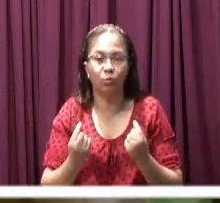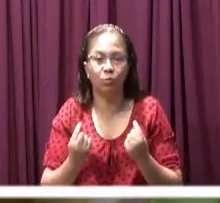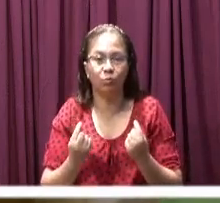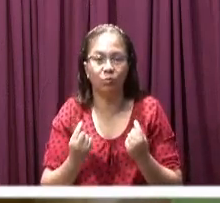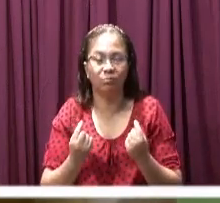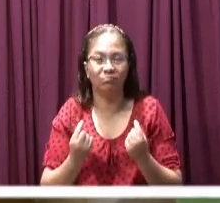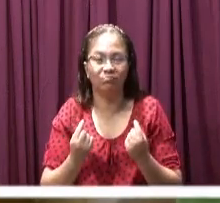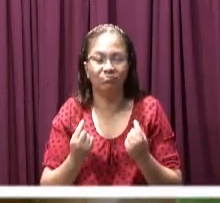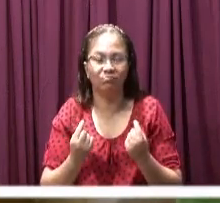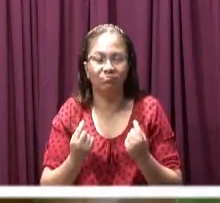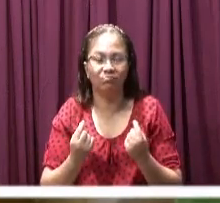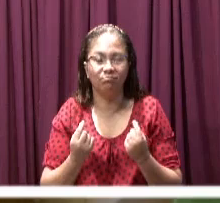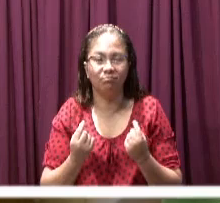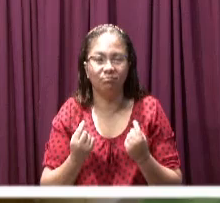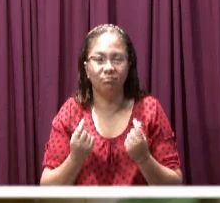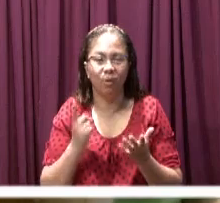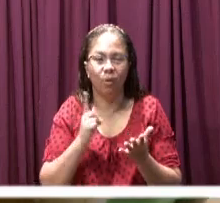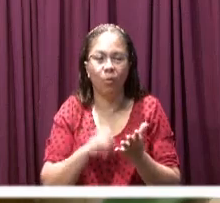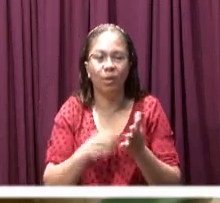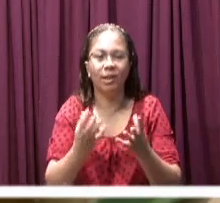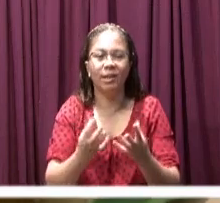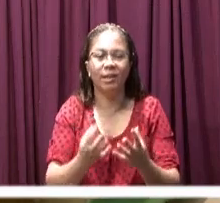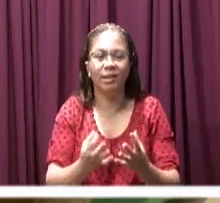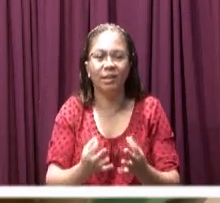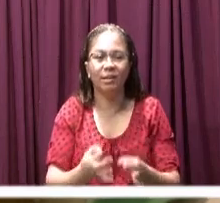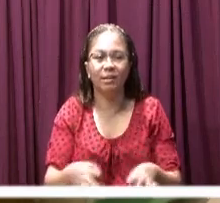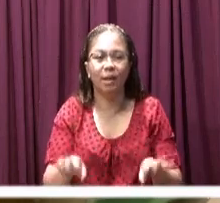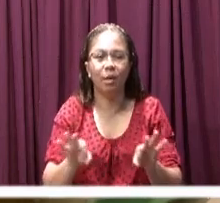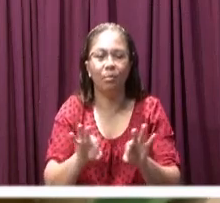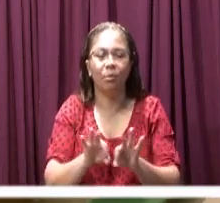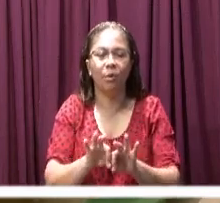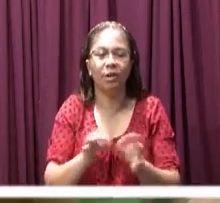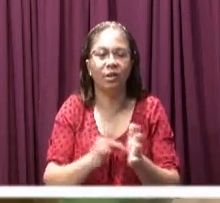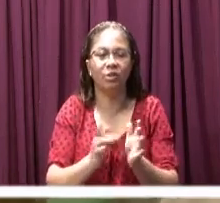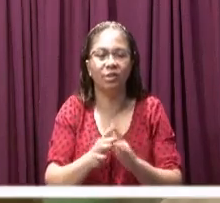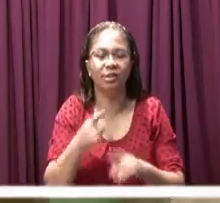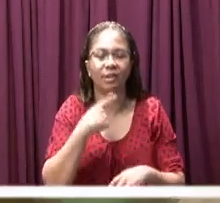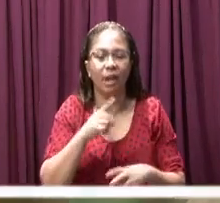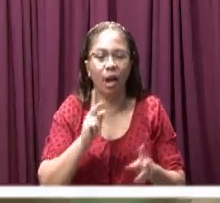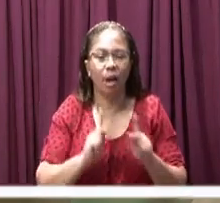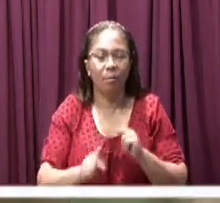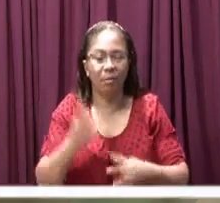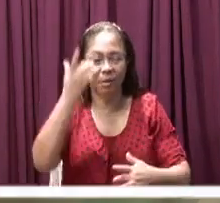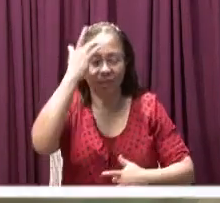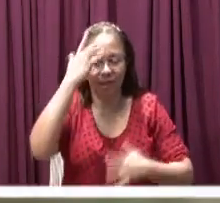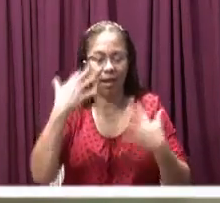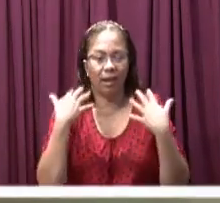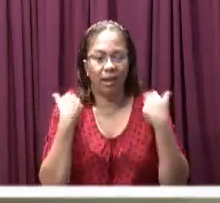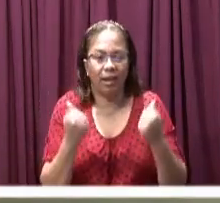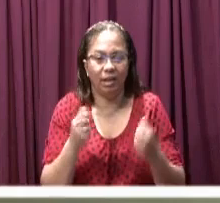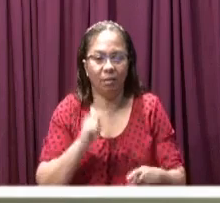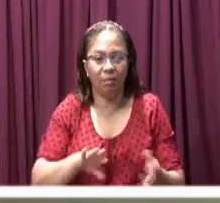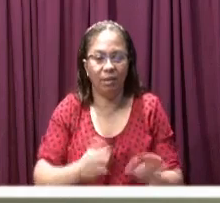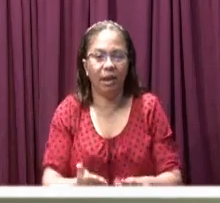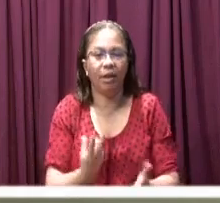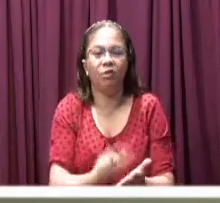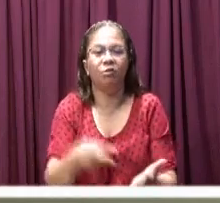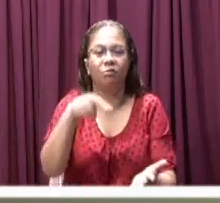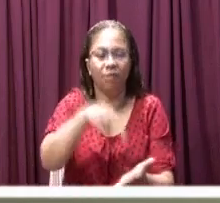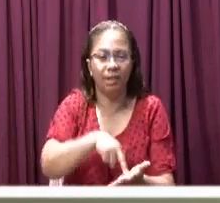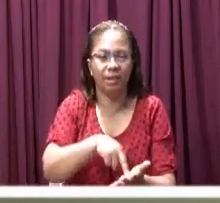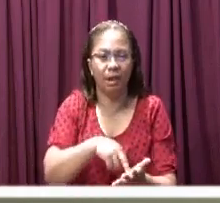And what's important is he says, cure the sick, raise the dead, cleanse the leper, cast out devils.